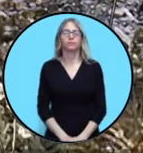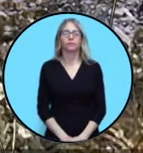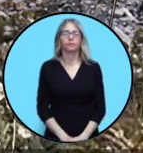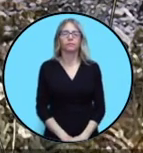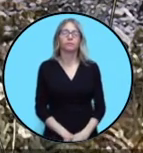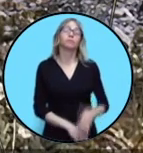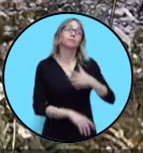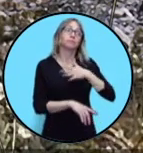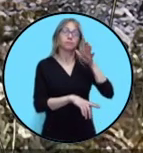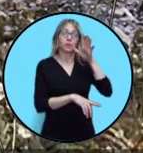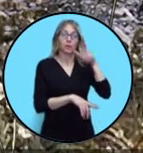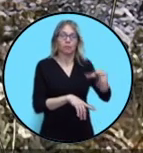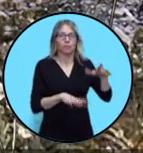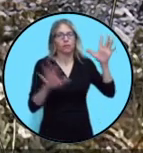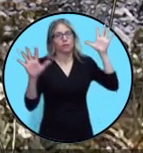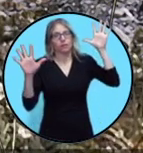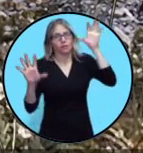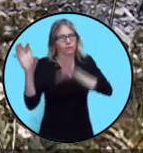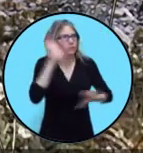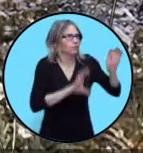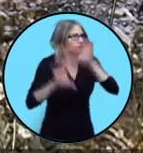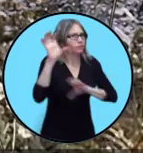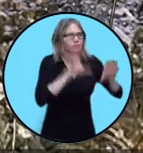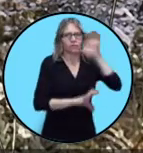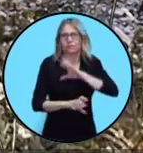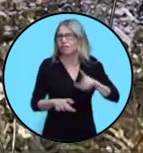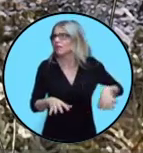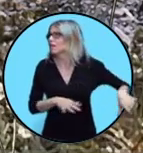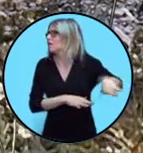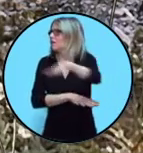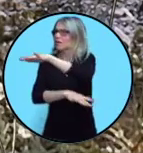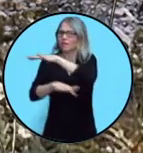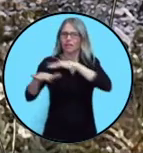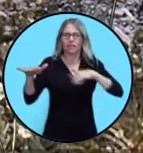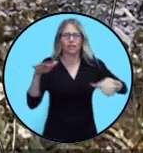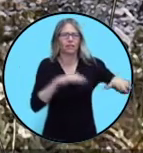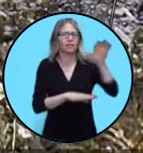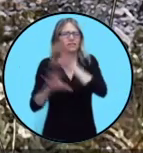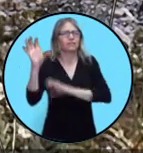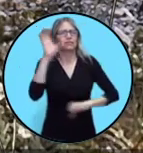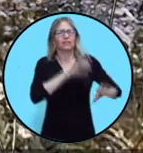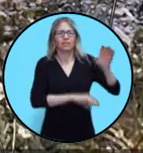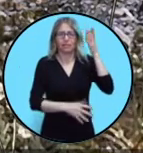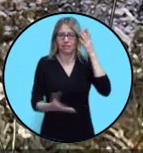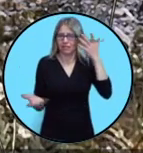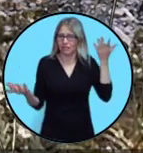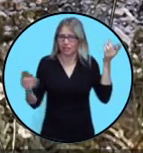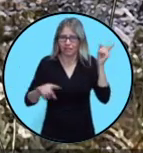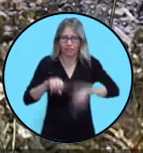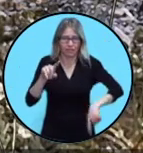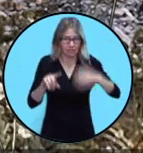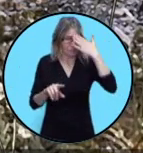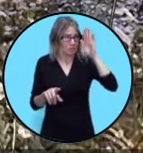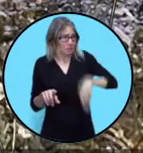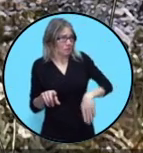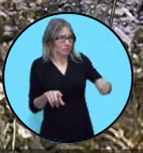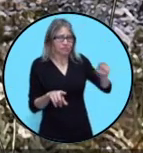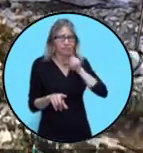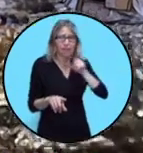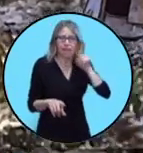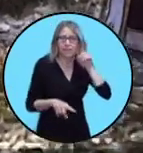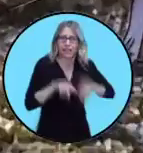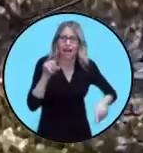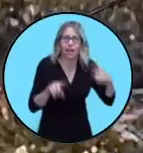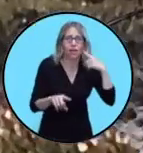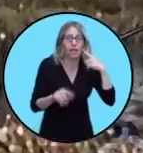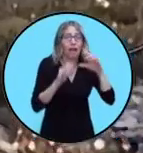and my mom went out looking, and she was looking around. She couldn't find her, although she knew she couldn't hear.